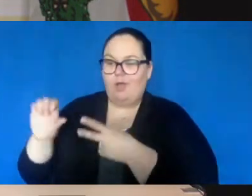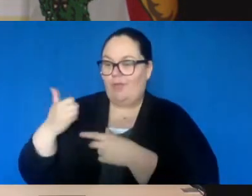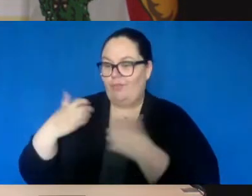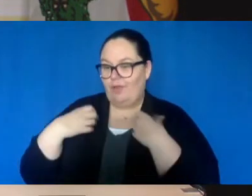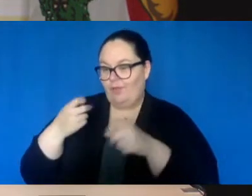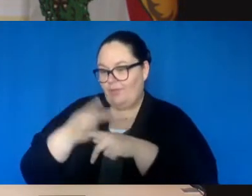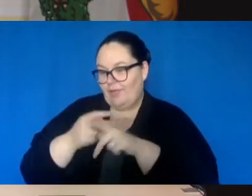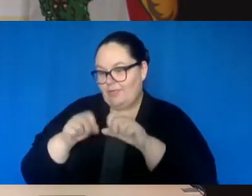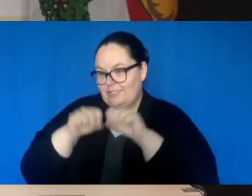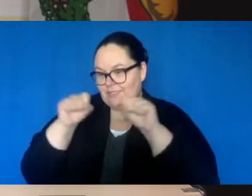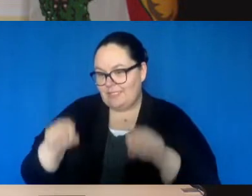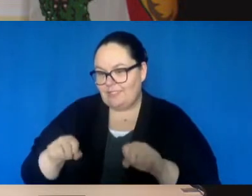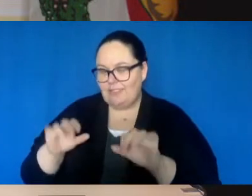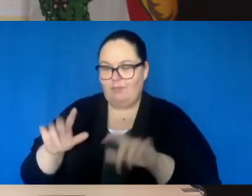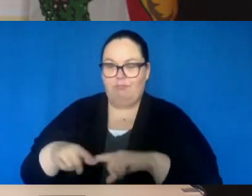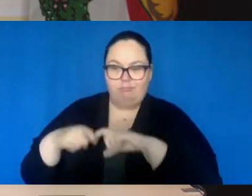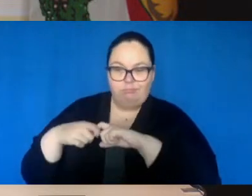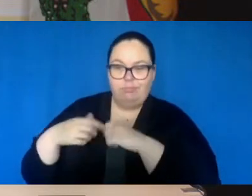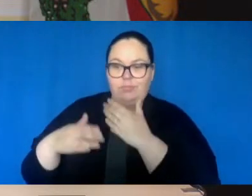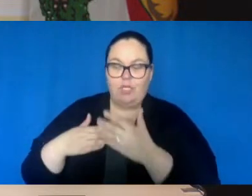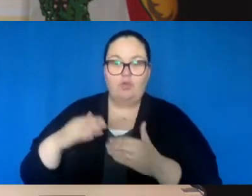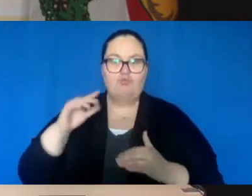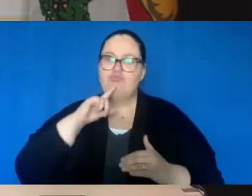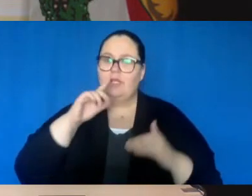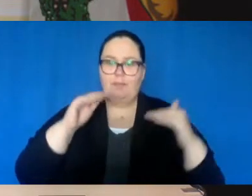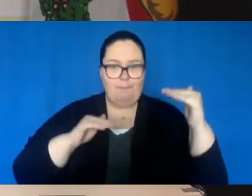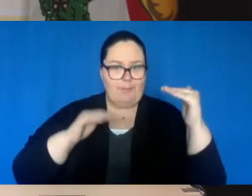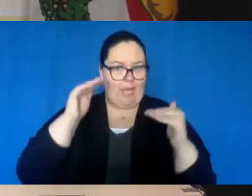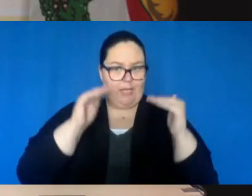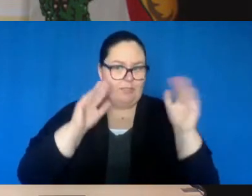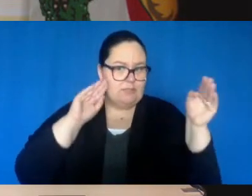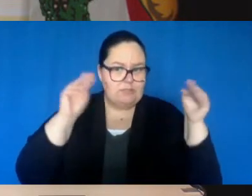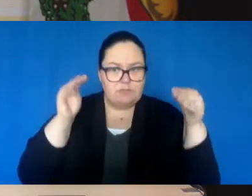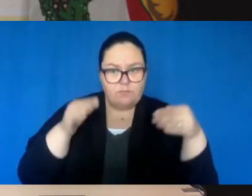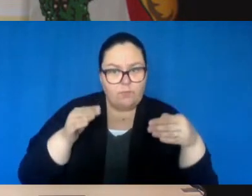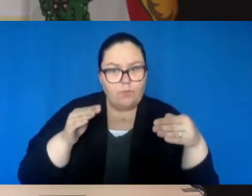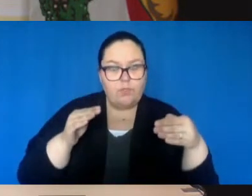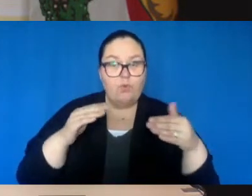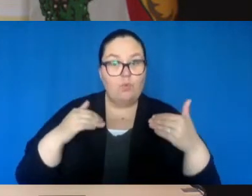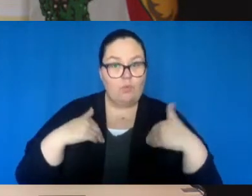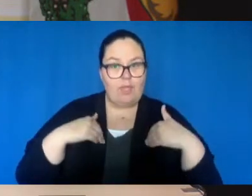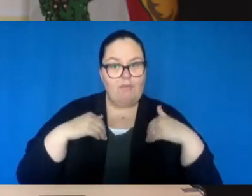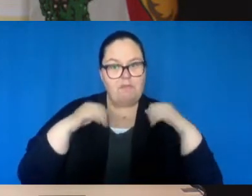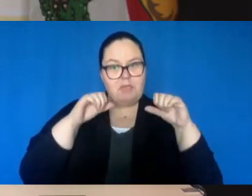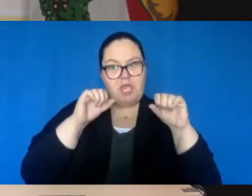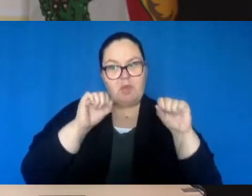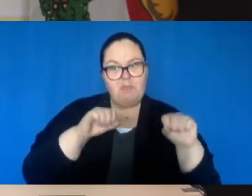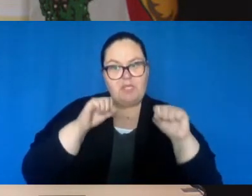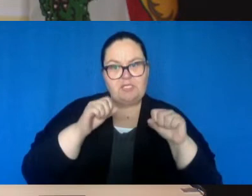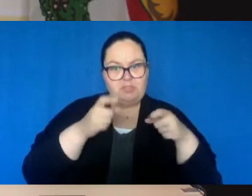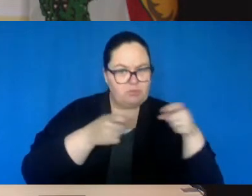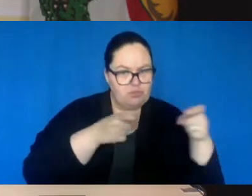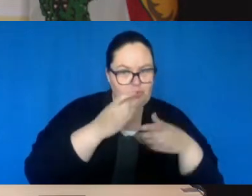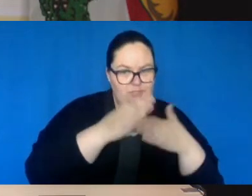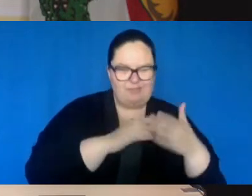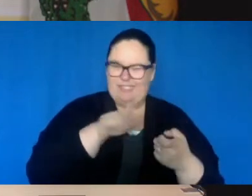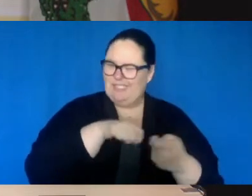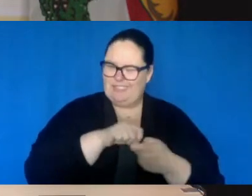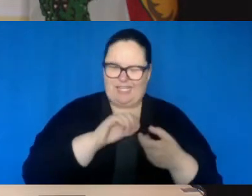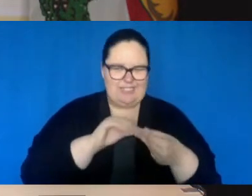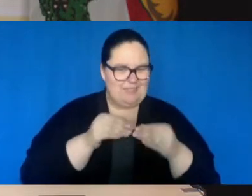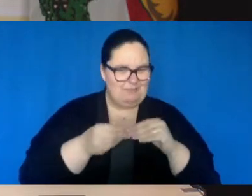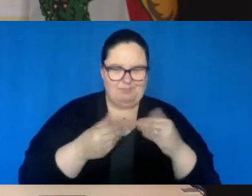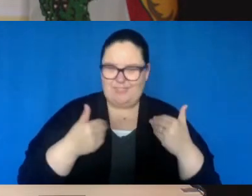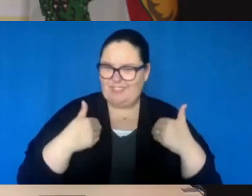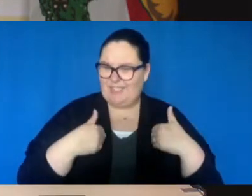it is a balanced approach. We have capacity to manage some. I don't have an exact number of how